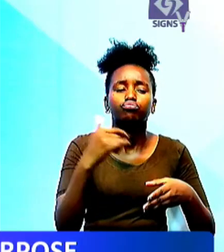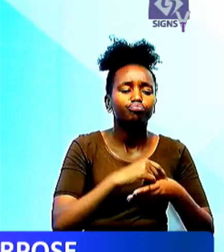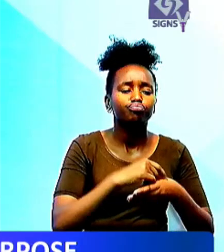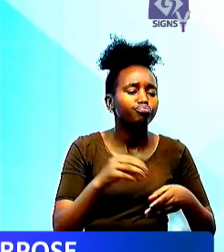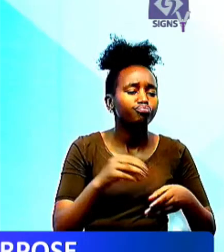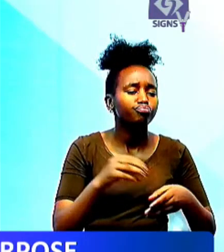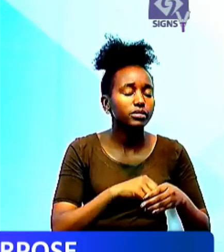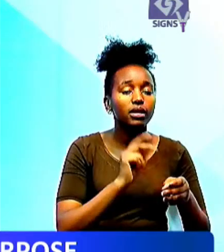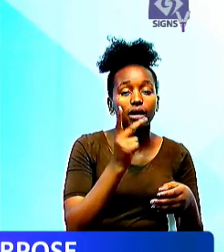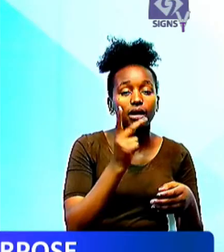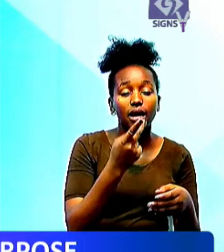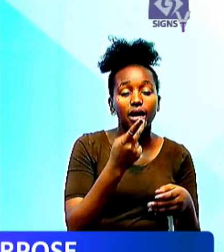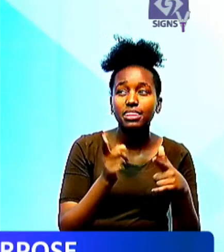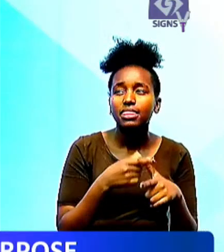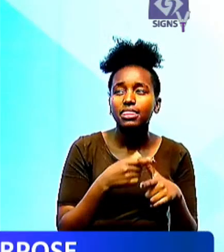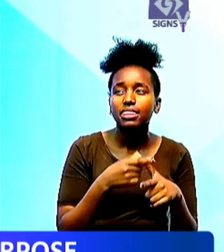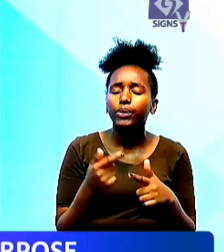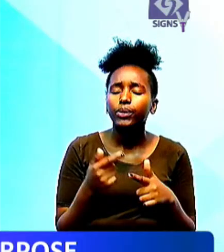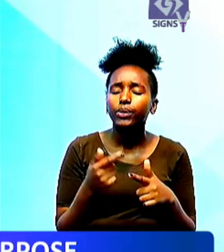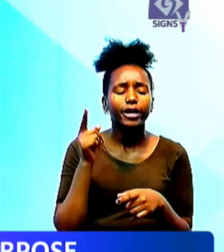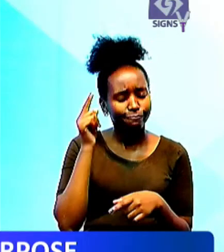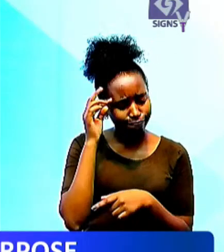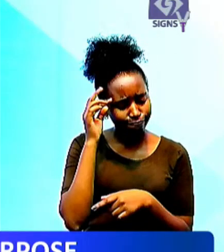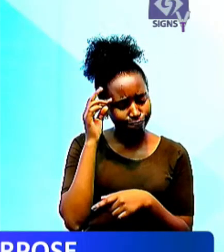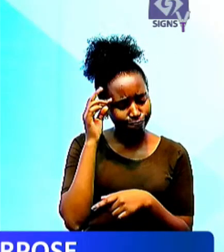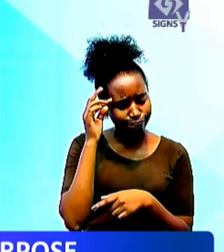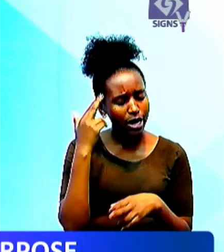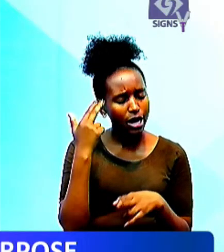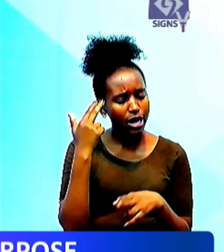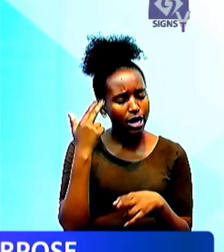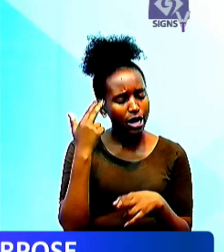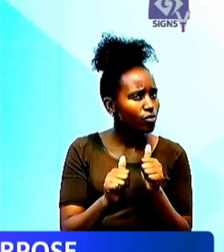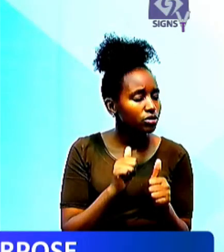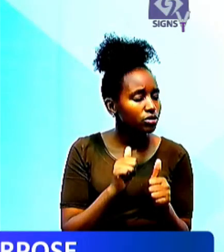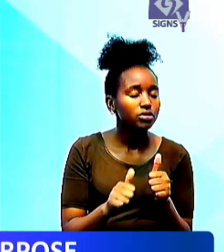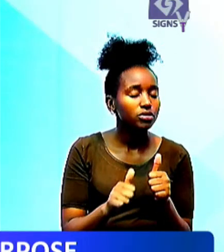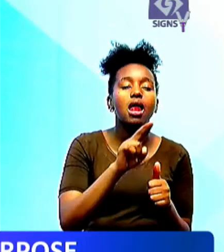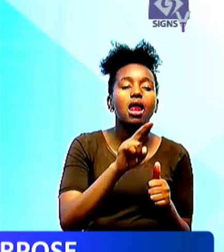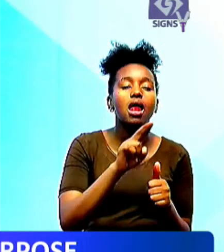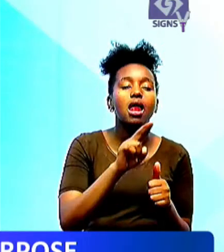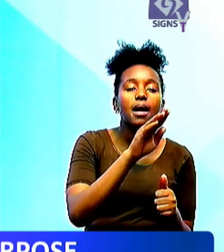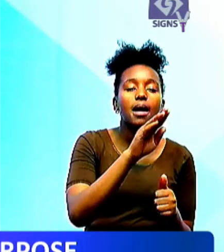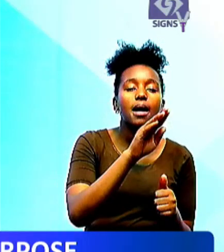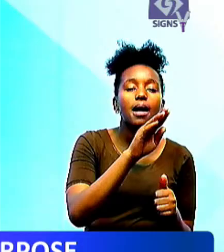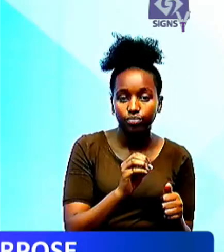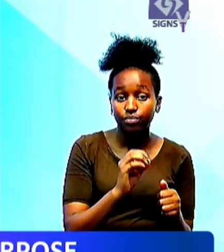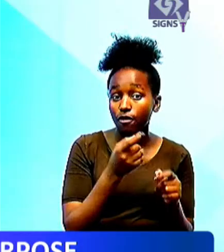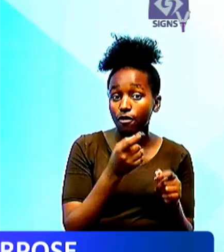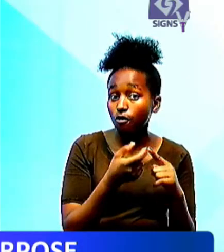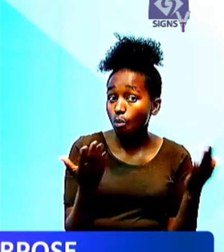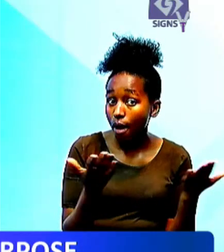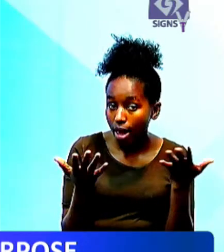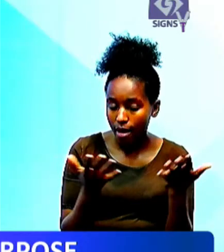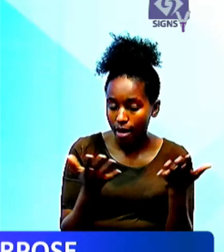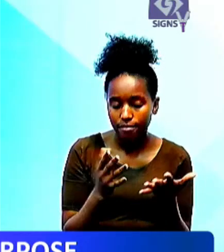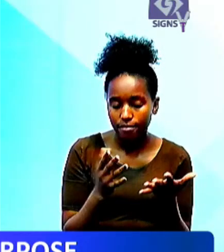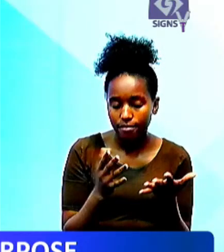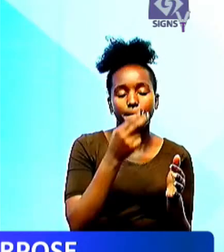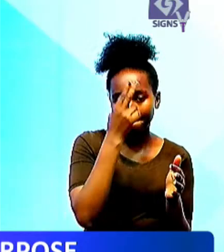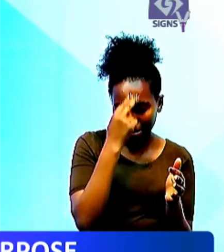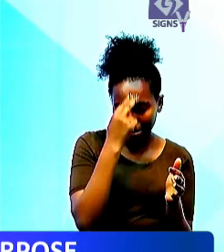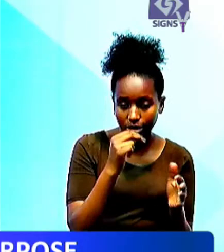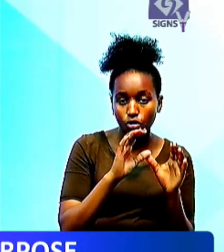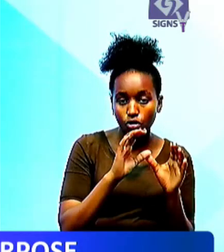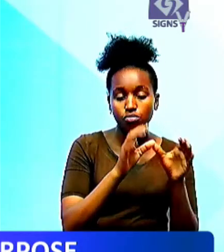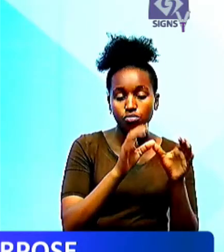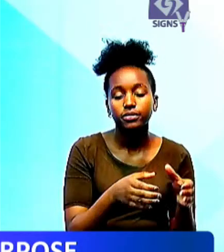NABO. And when we checked on the African market, we realized the margins you're able to make. We had a strategy called quoted private